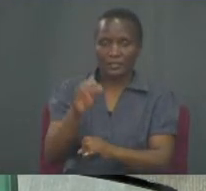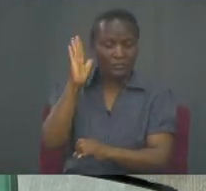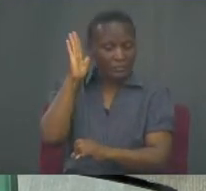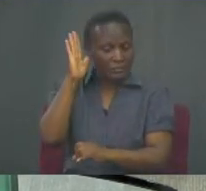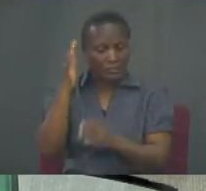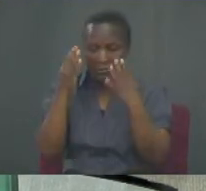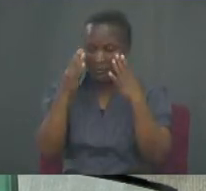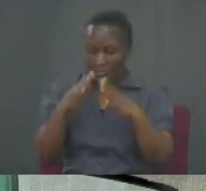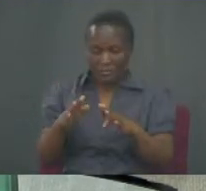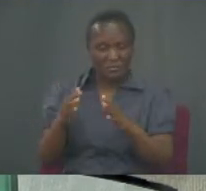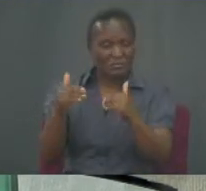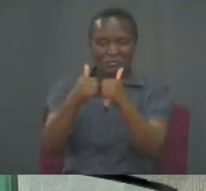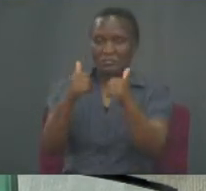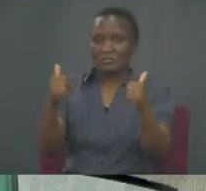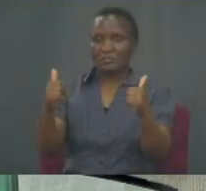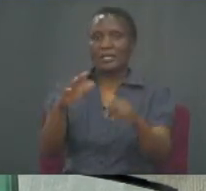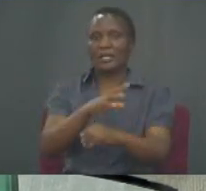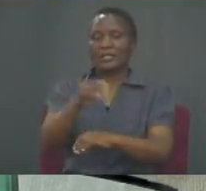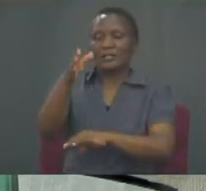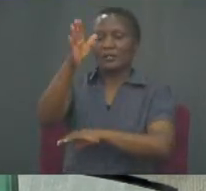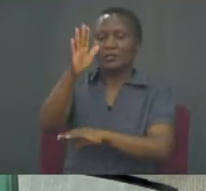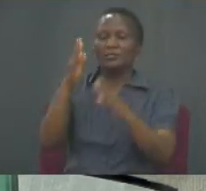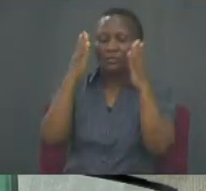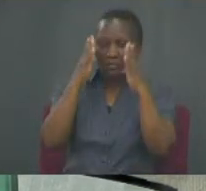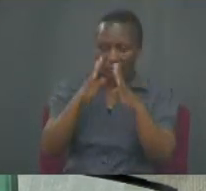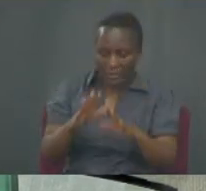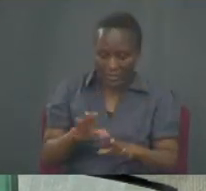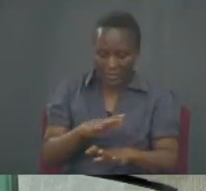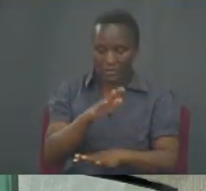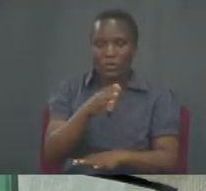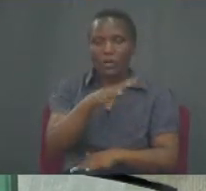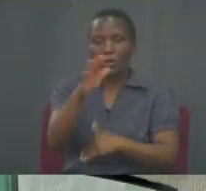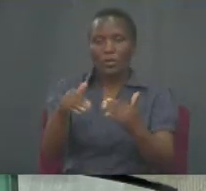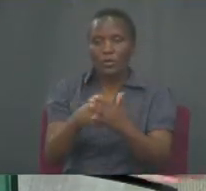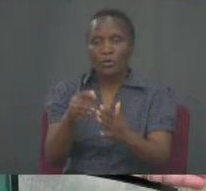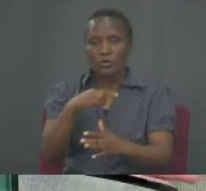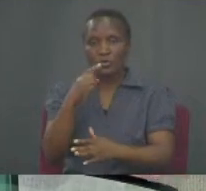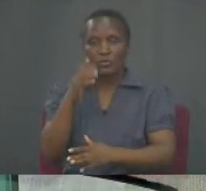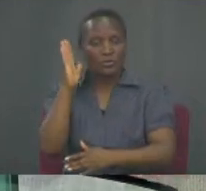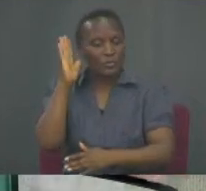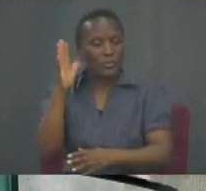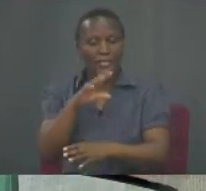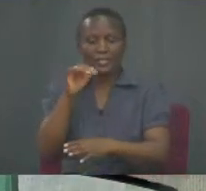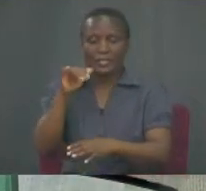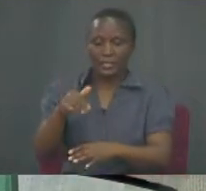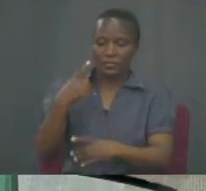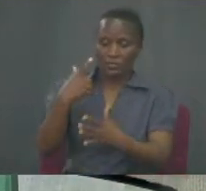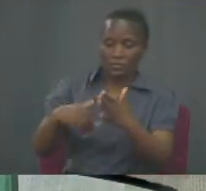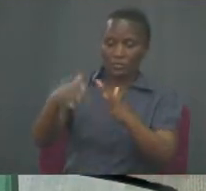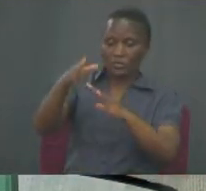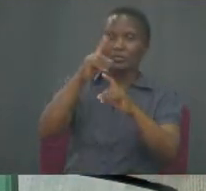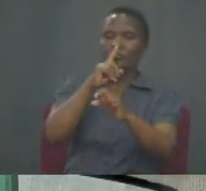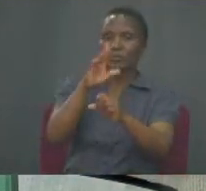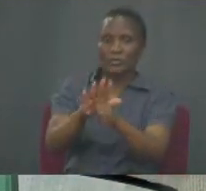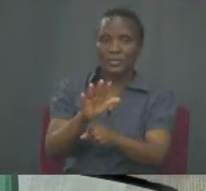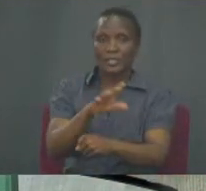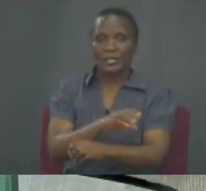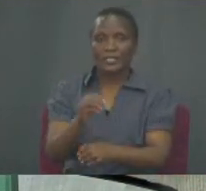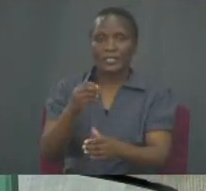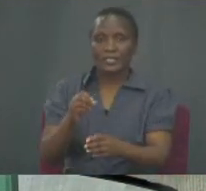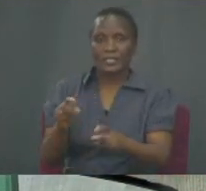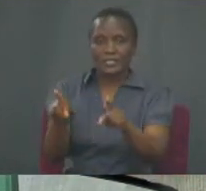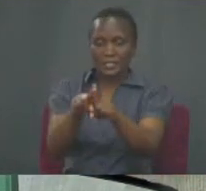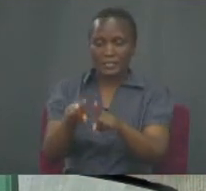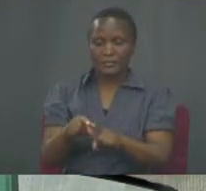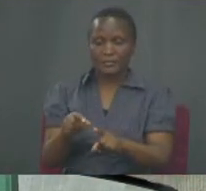And God blesses those who obey. And that's what he promises. And he also promised to punish